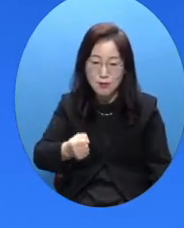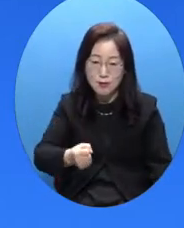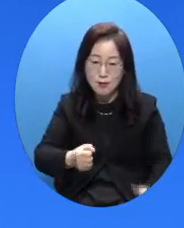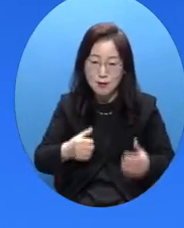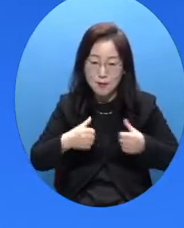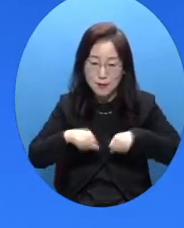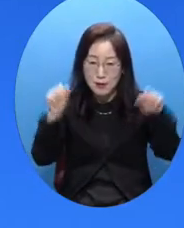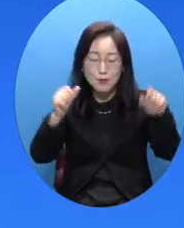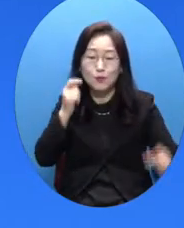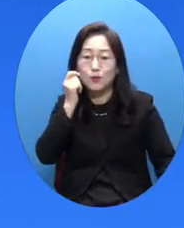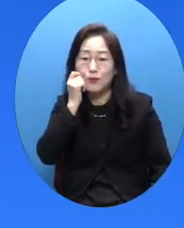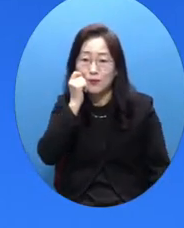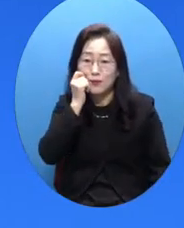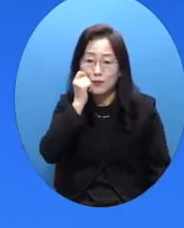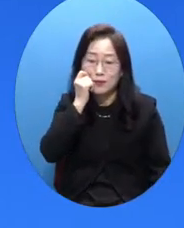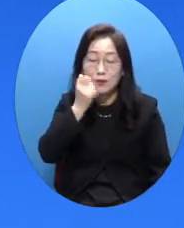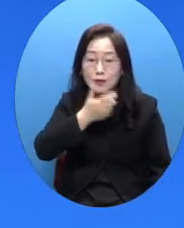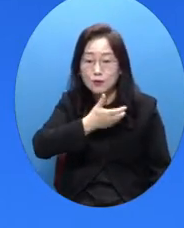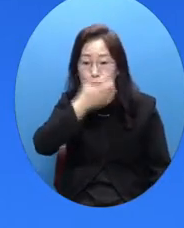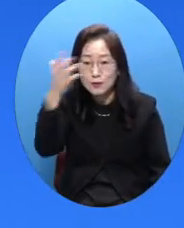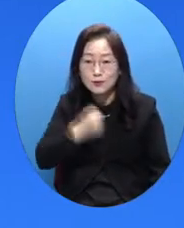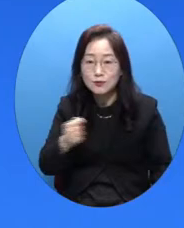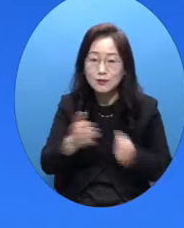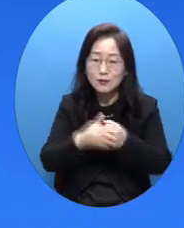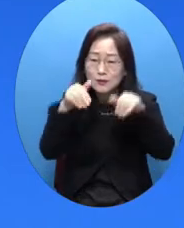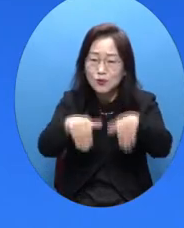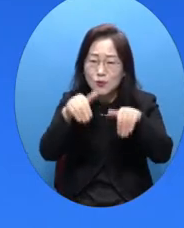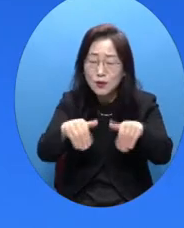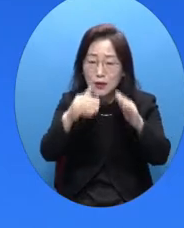slave his Dreams